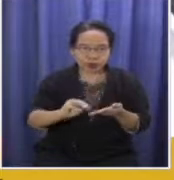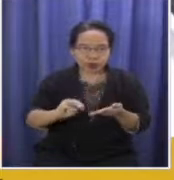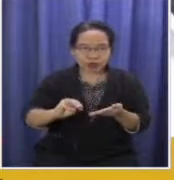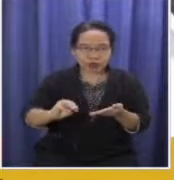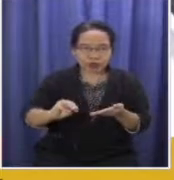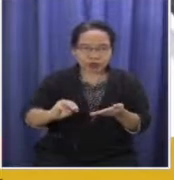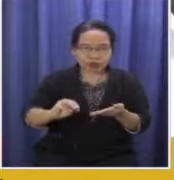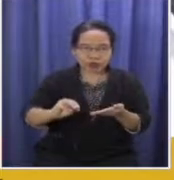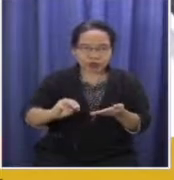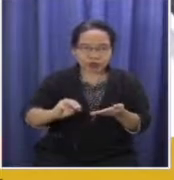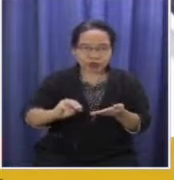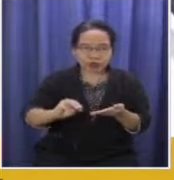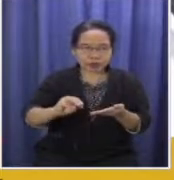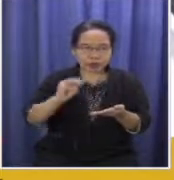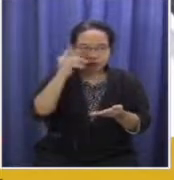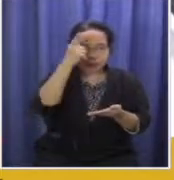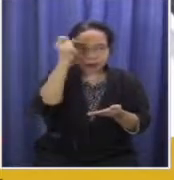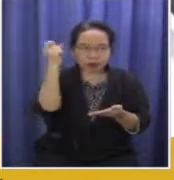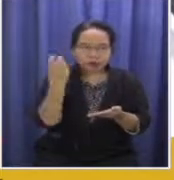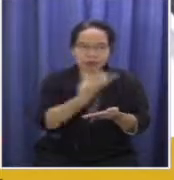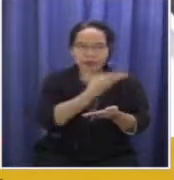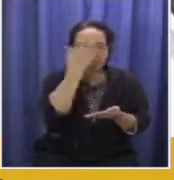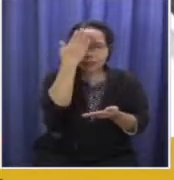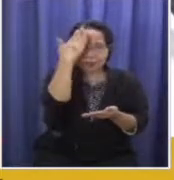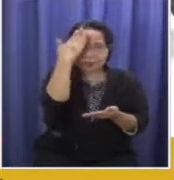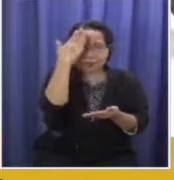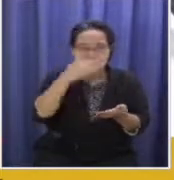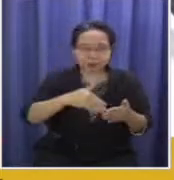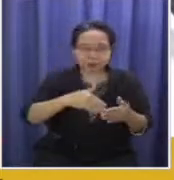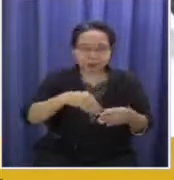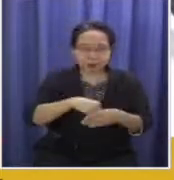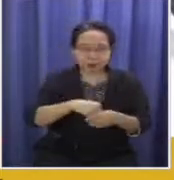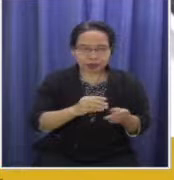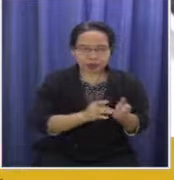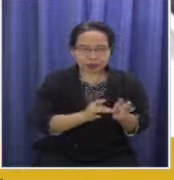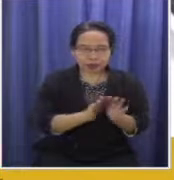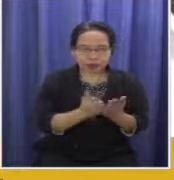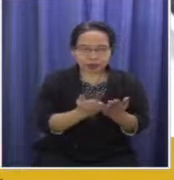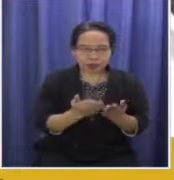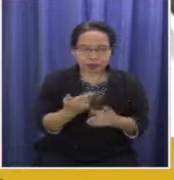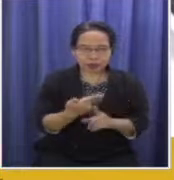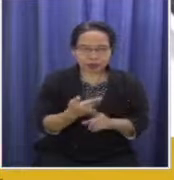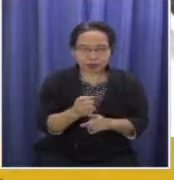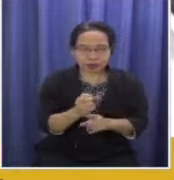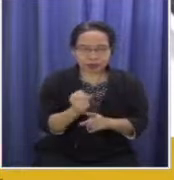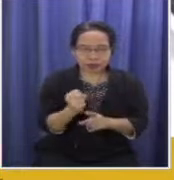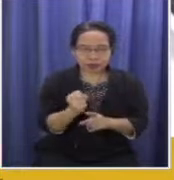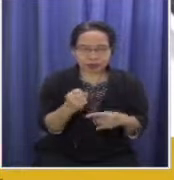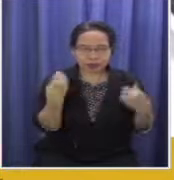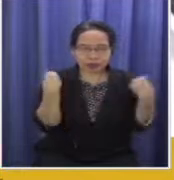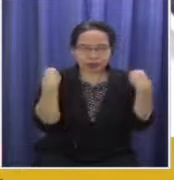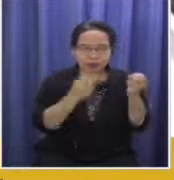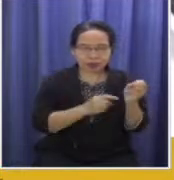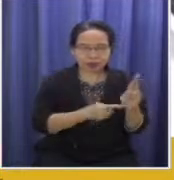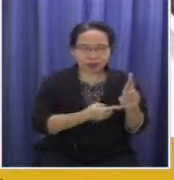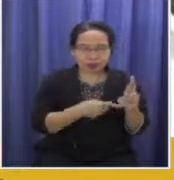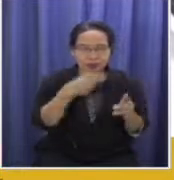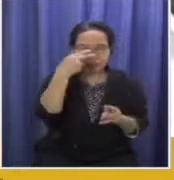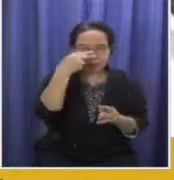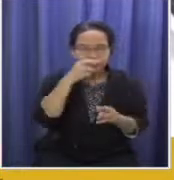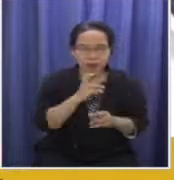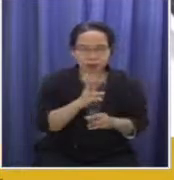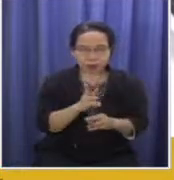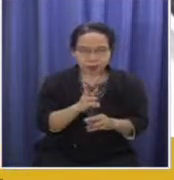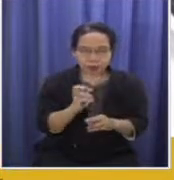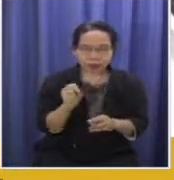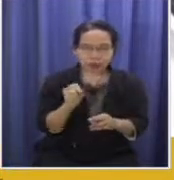manuscripts, because we know that the book of Genesis has its original in Hebrew,